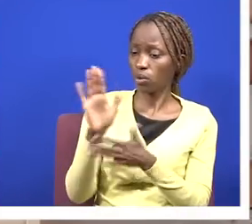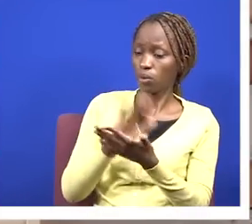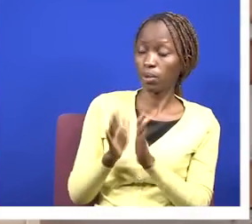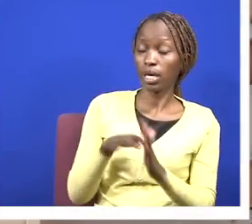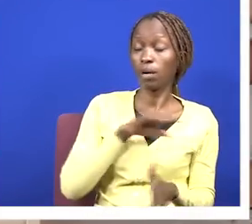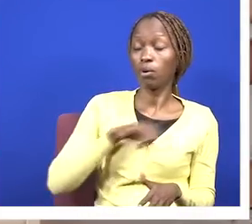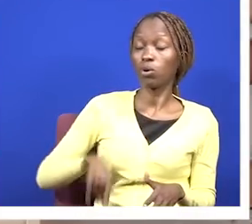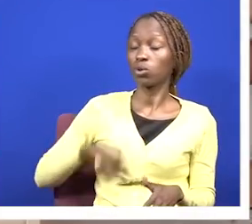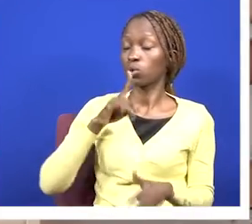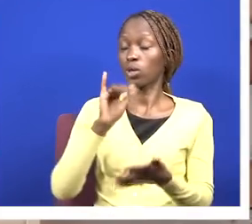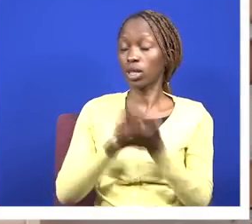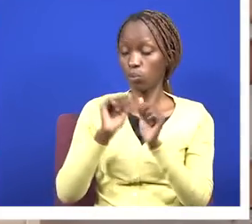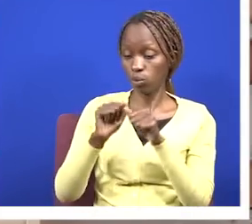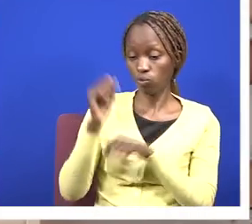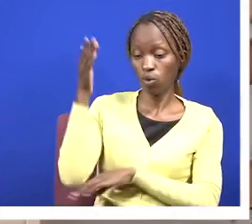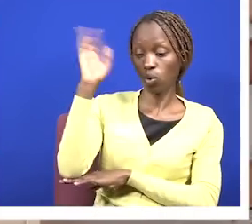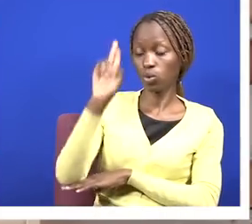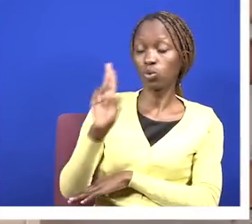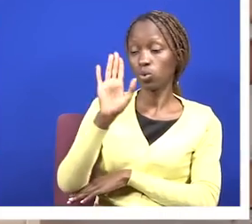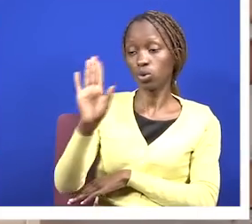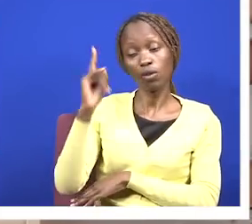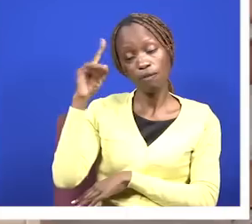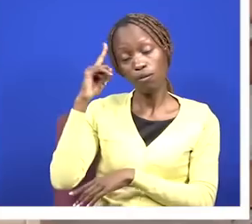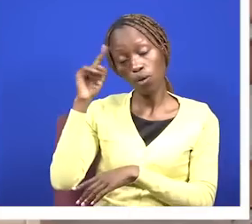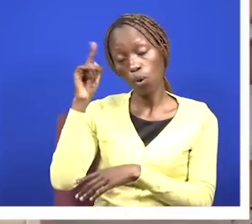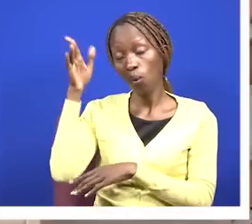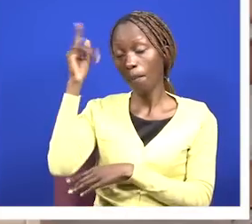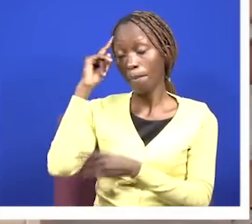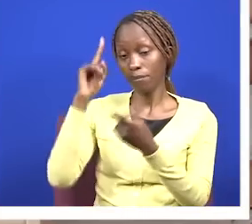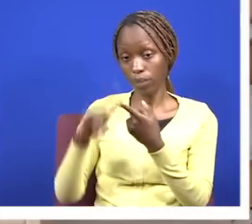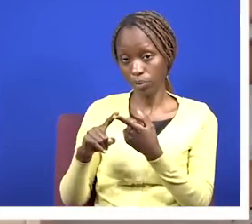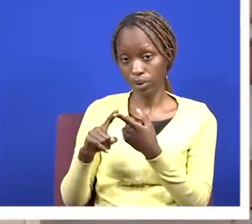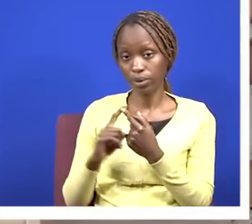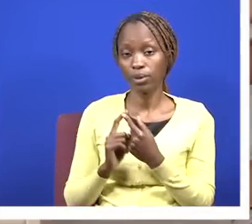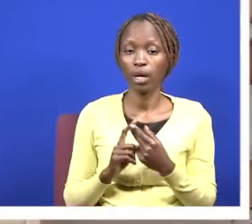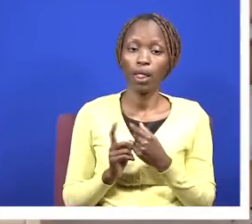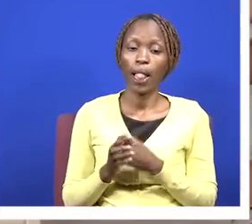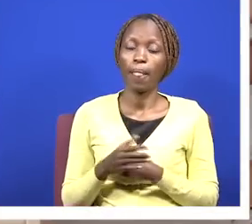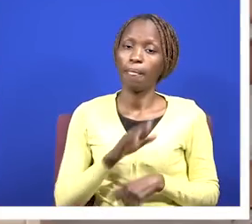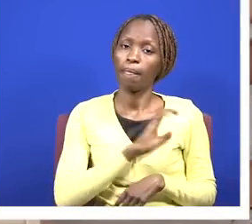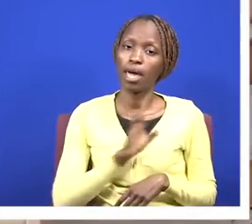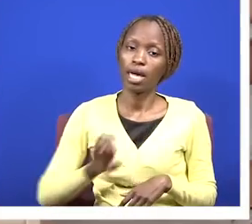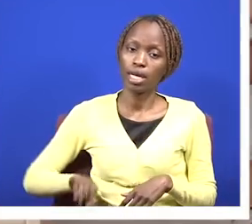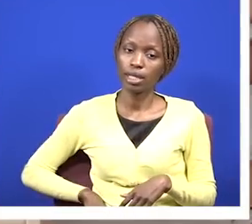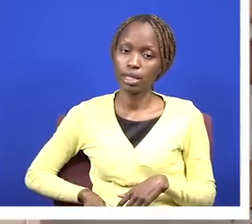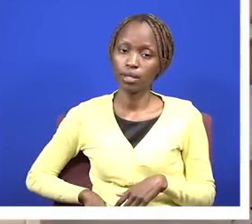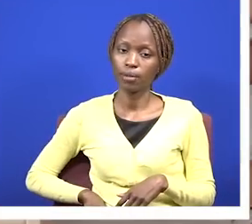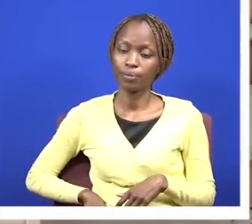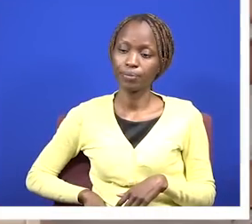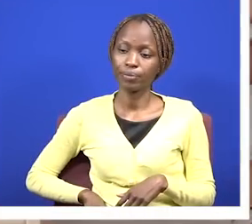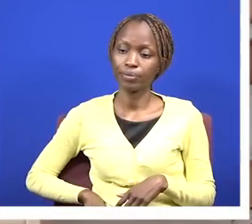so that he could use her for his purposes. Now, Esther got the